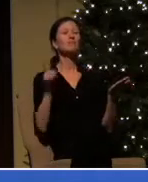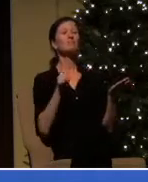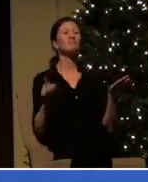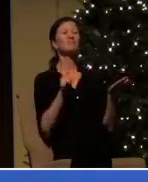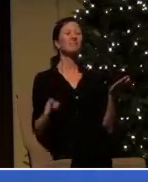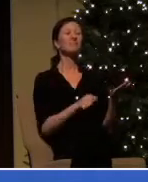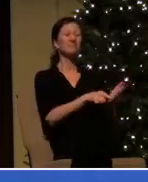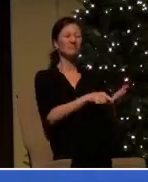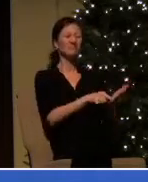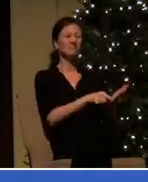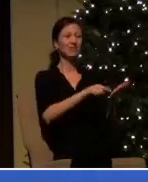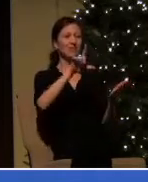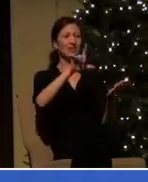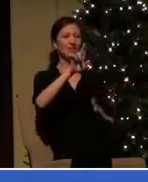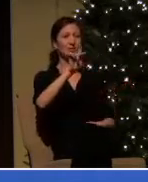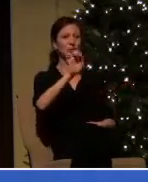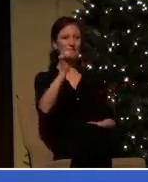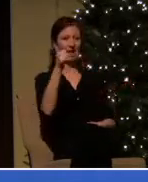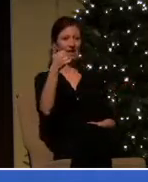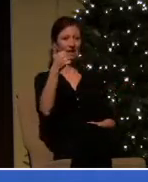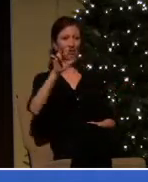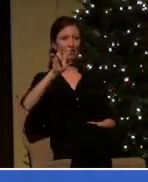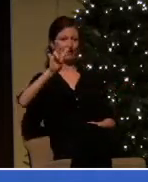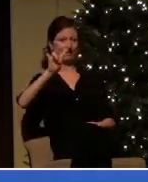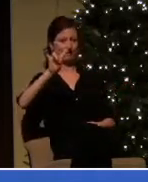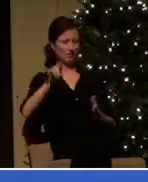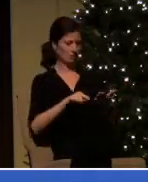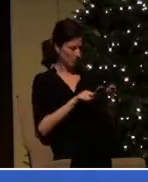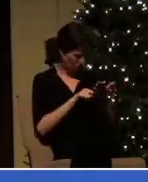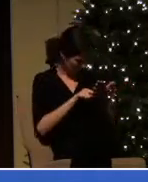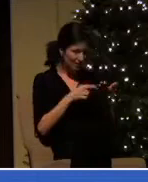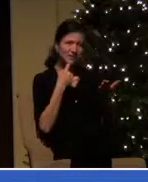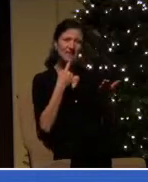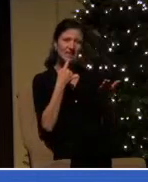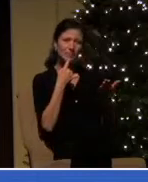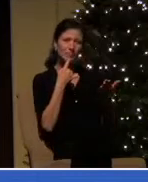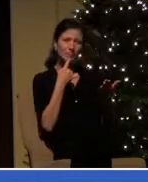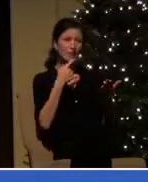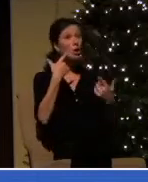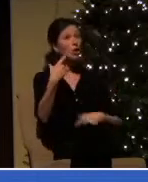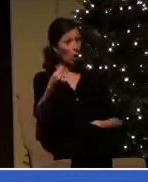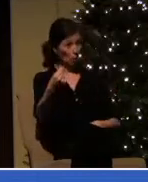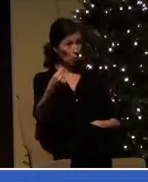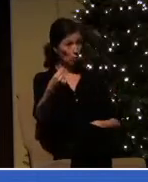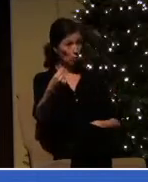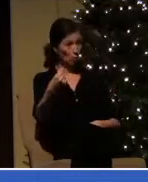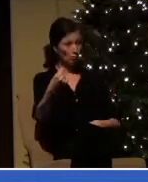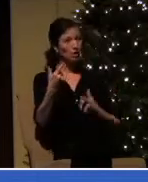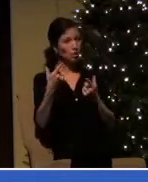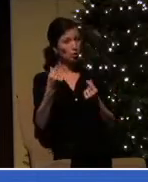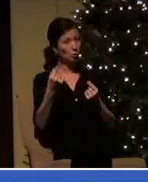time, his finger hit Luke 10, verse 37. And there it says, go and do